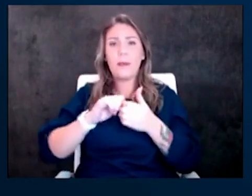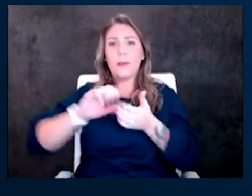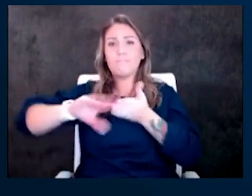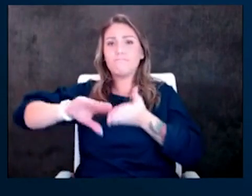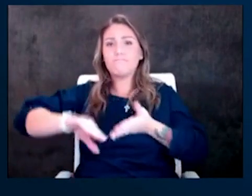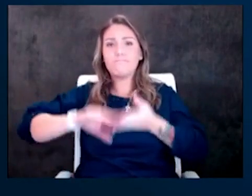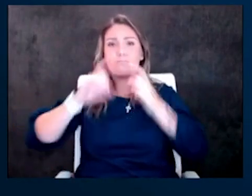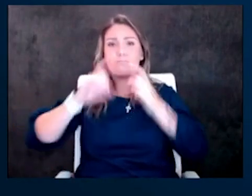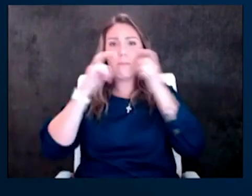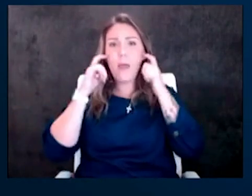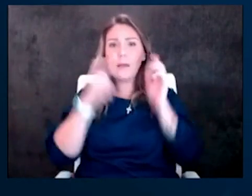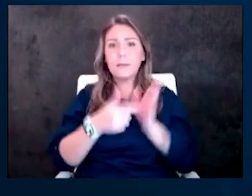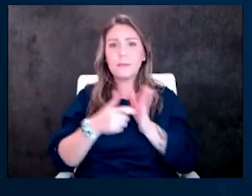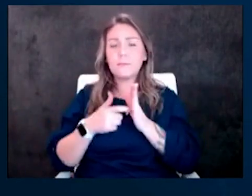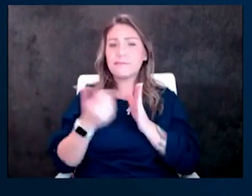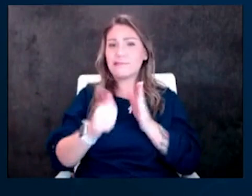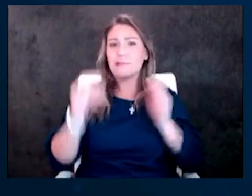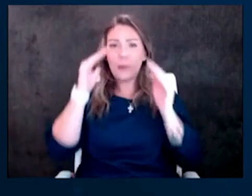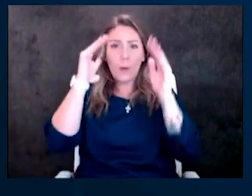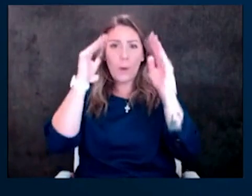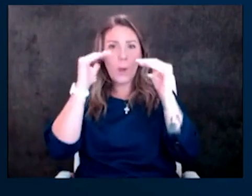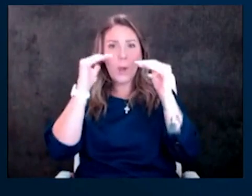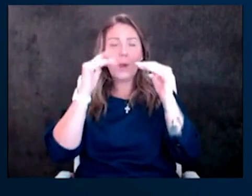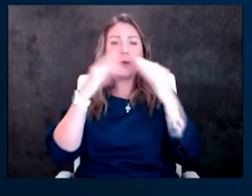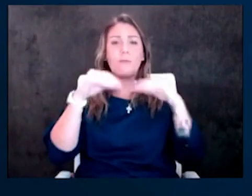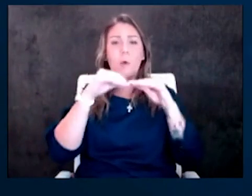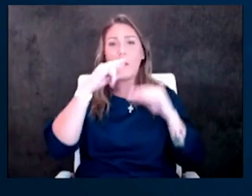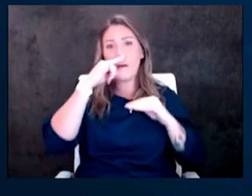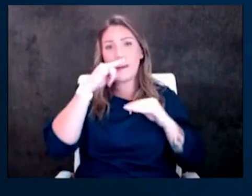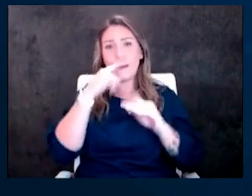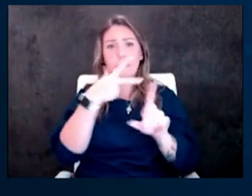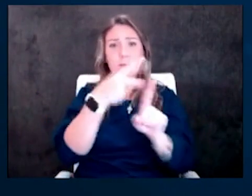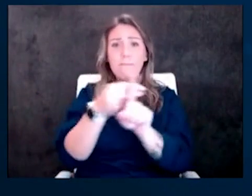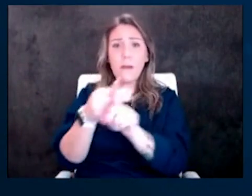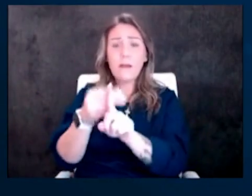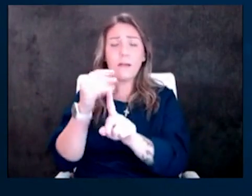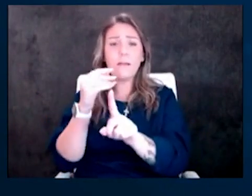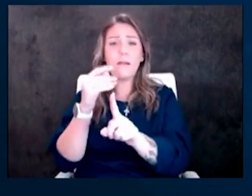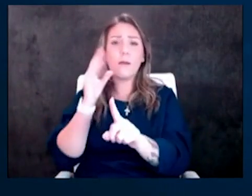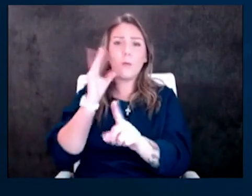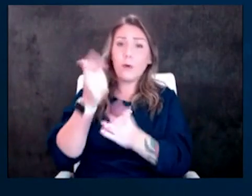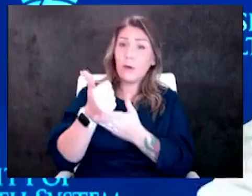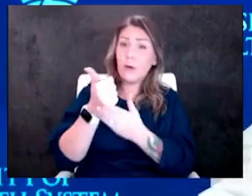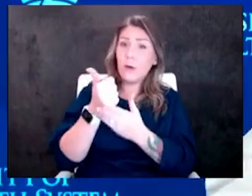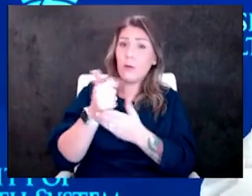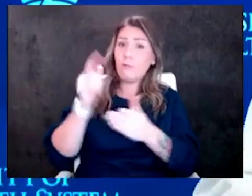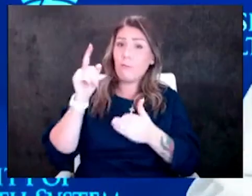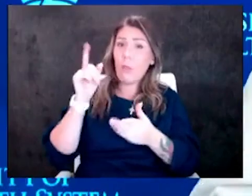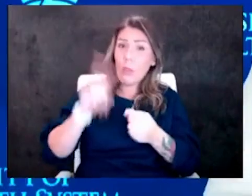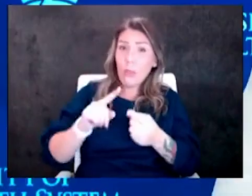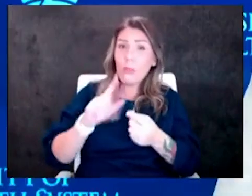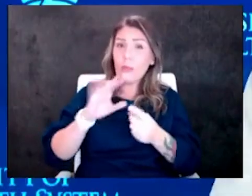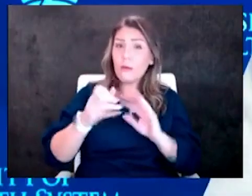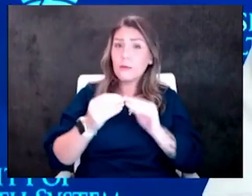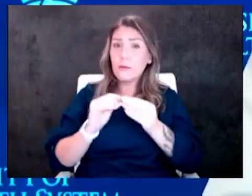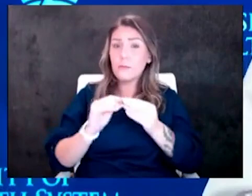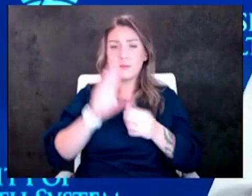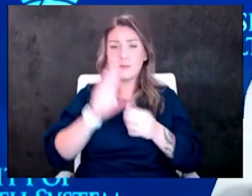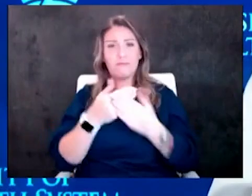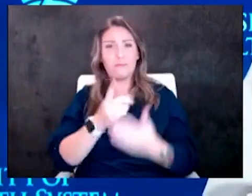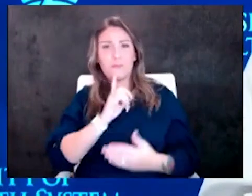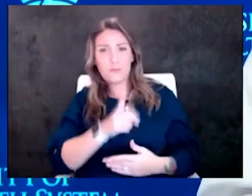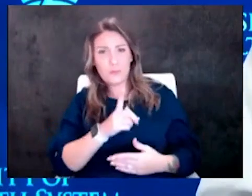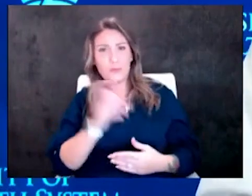any hope that getting more kids vaccinated, do you think that will help lower the numbers? Yeah, all those things I think are true. First of all, we talked